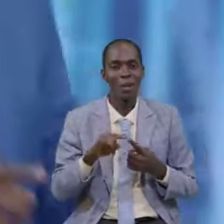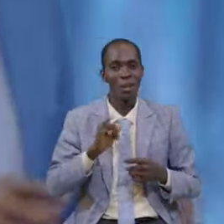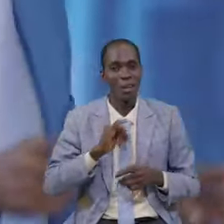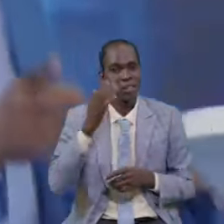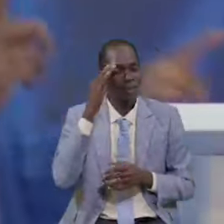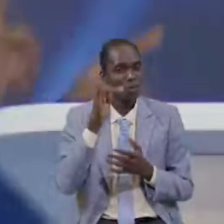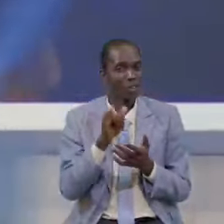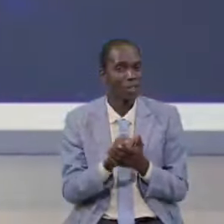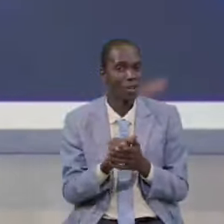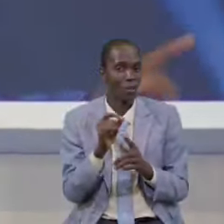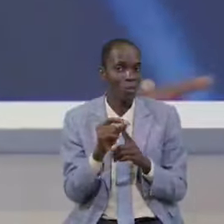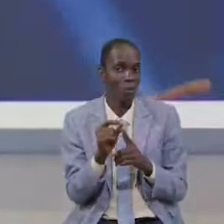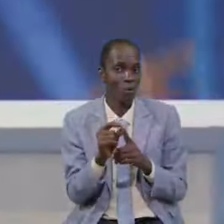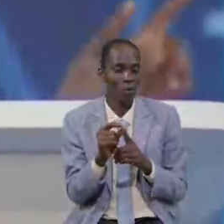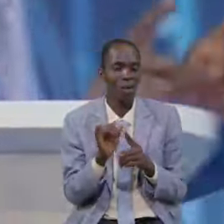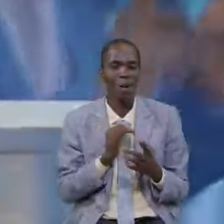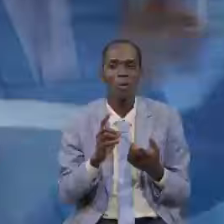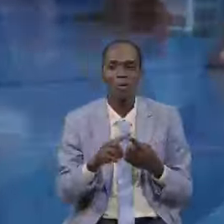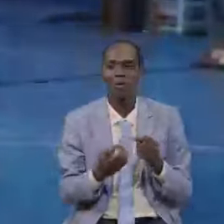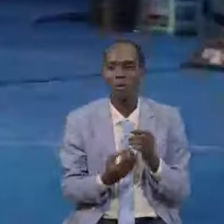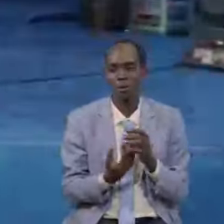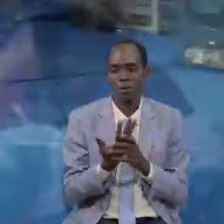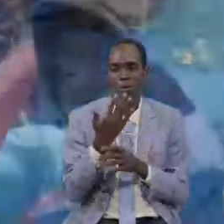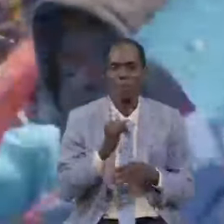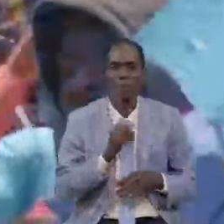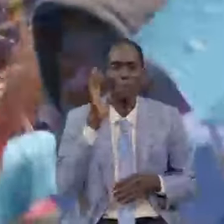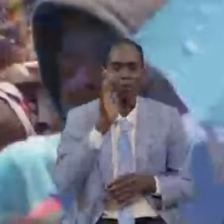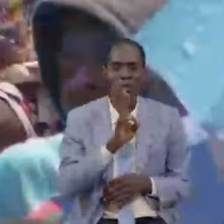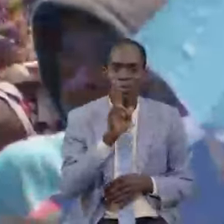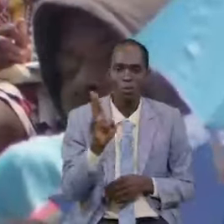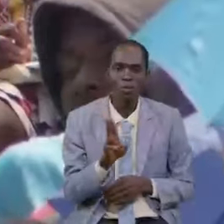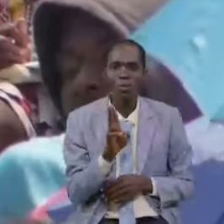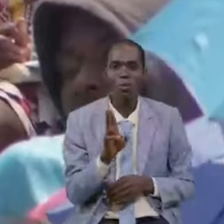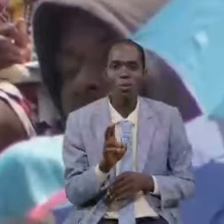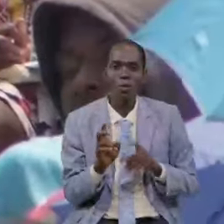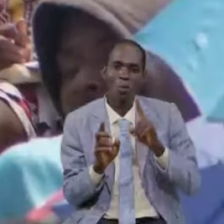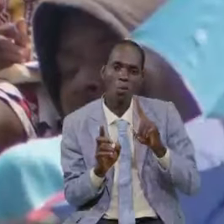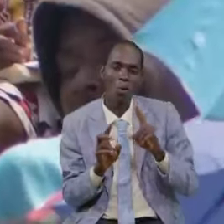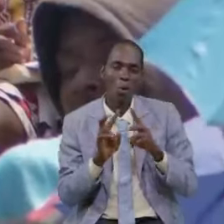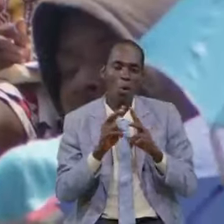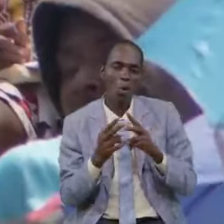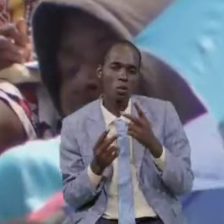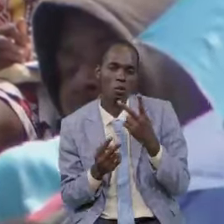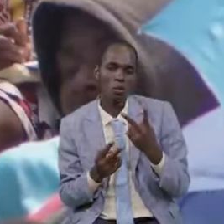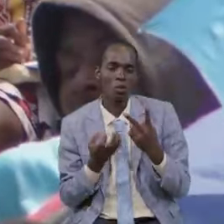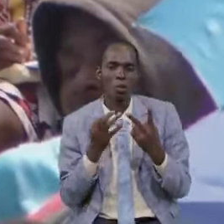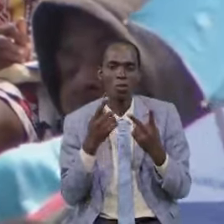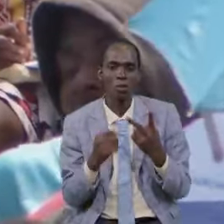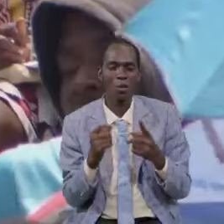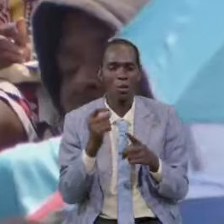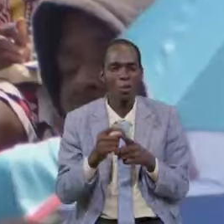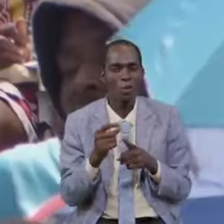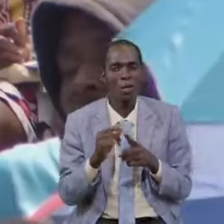grow, I will use at least 1 or 2 of the words I knew just